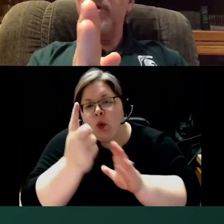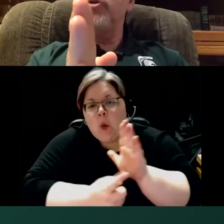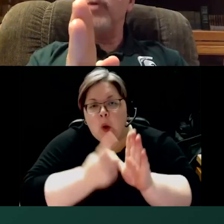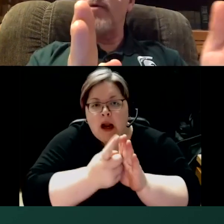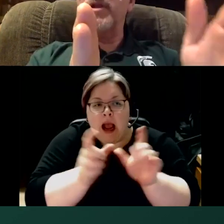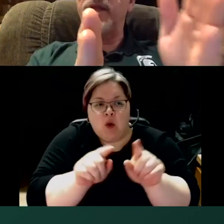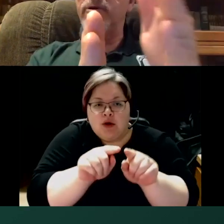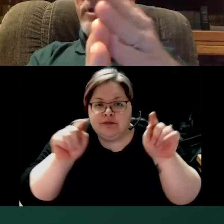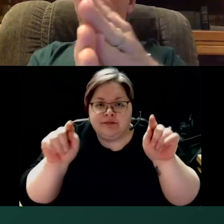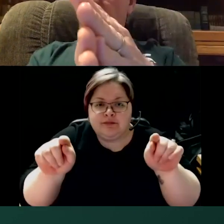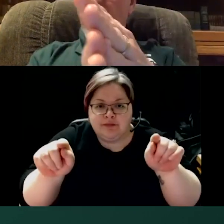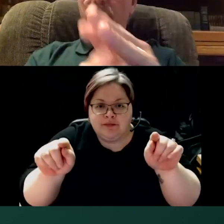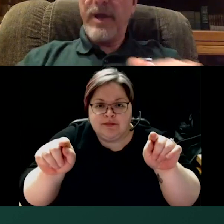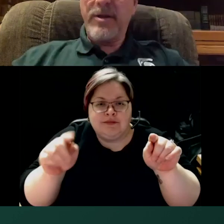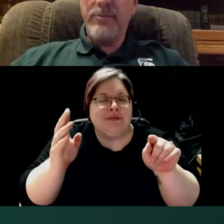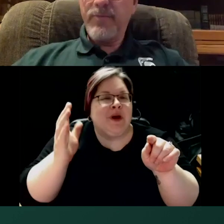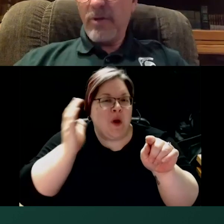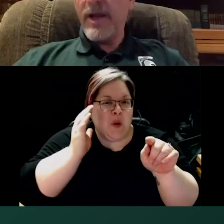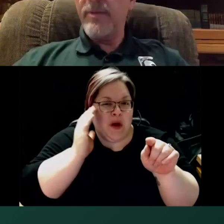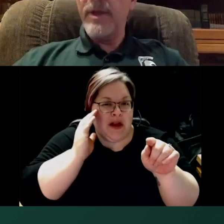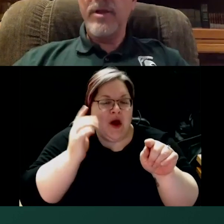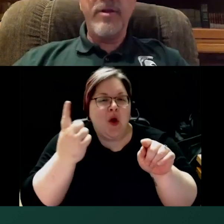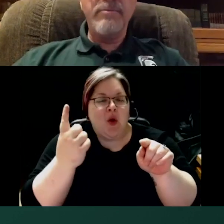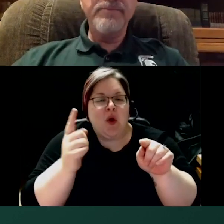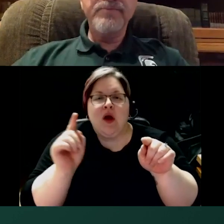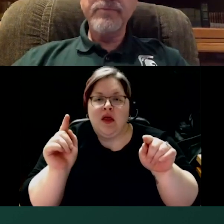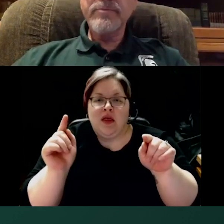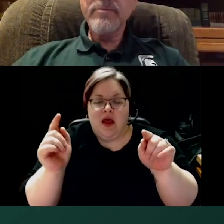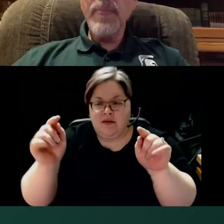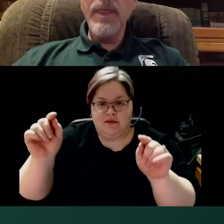point, 2 hours later, the second star will pass it. So it kind of makes sense.